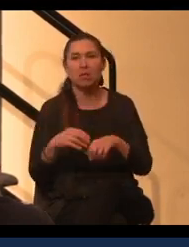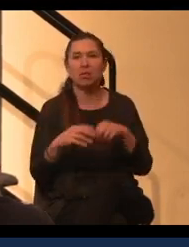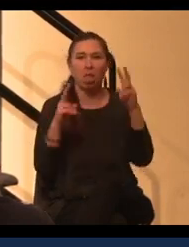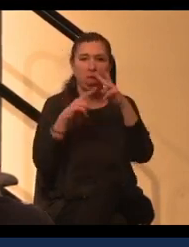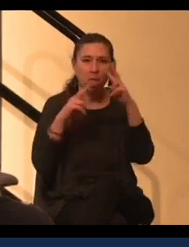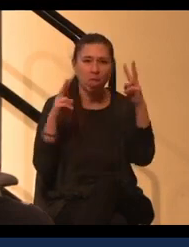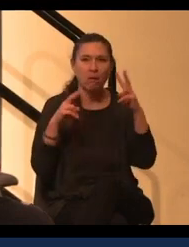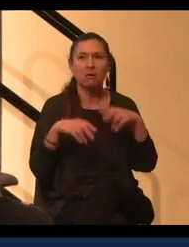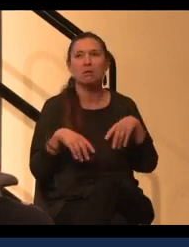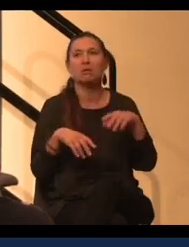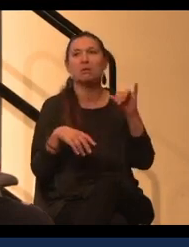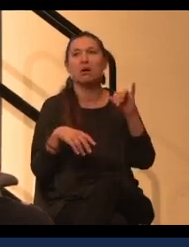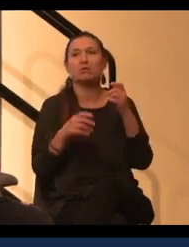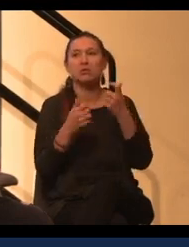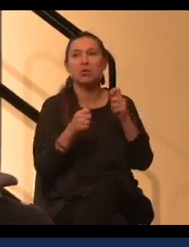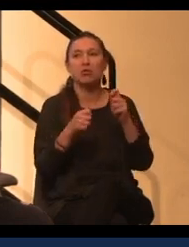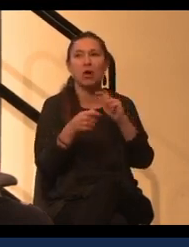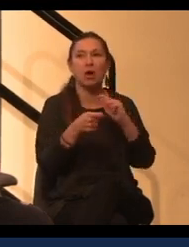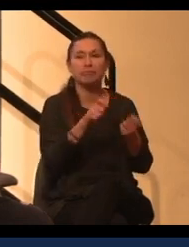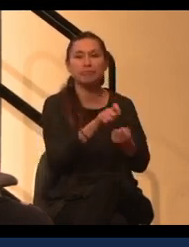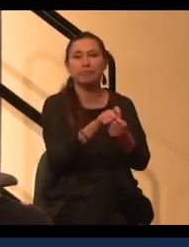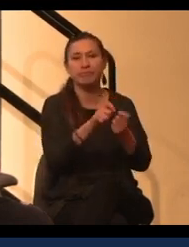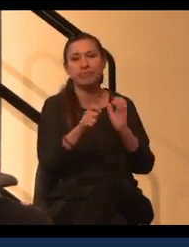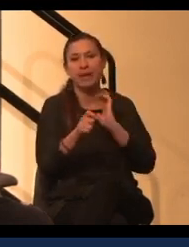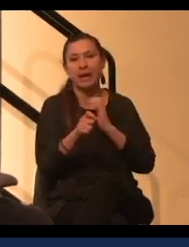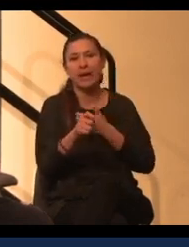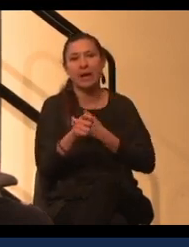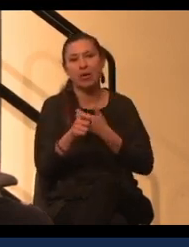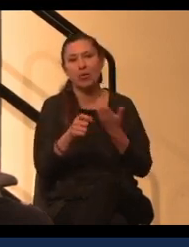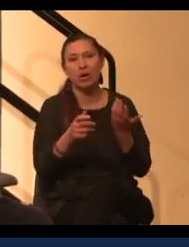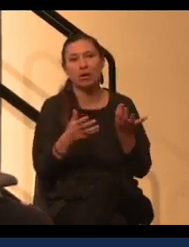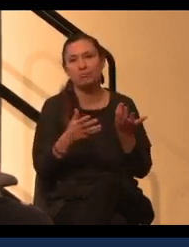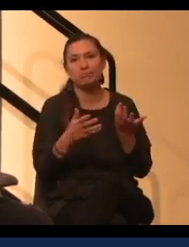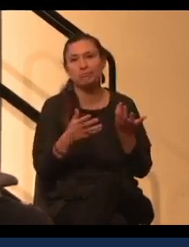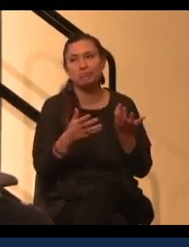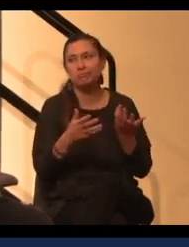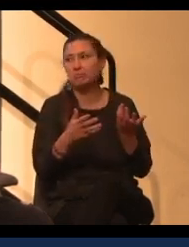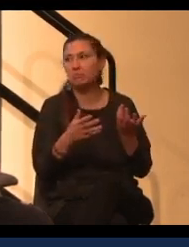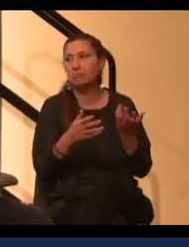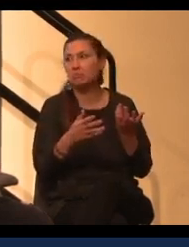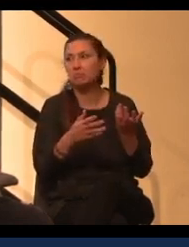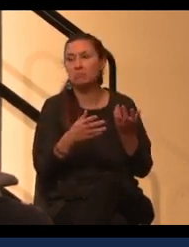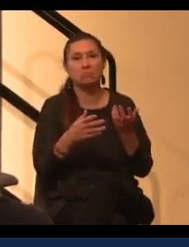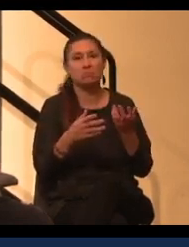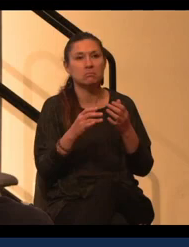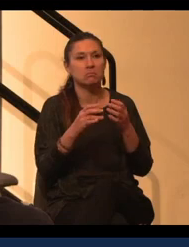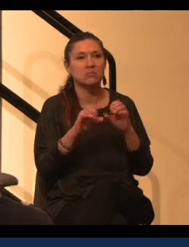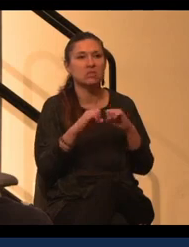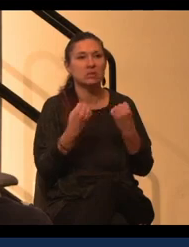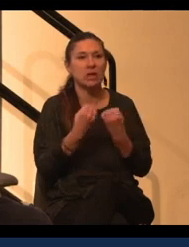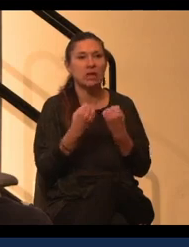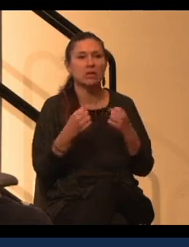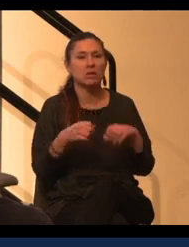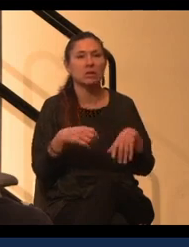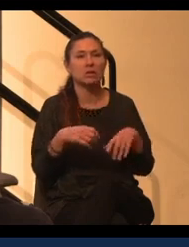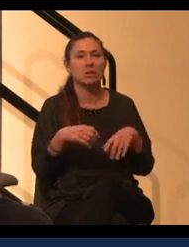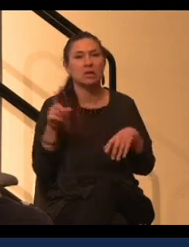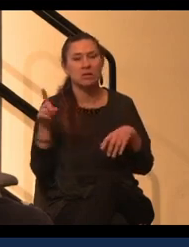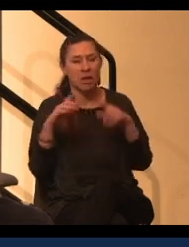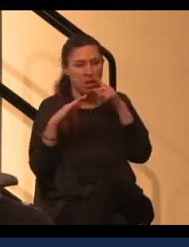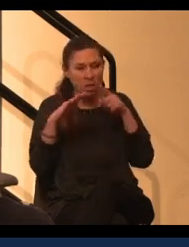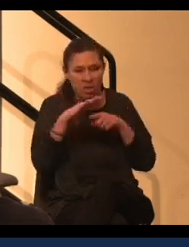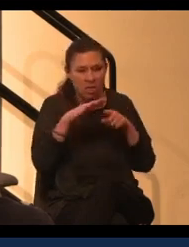and even sabotaging our efforts, and by somehow having this undermined intention